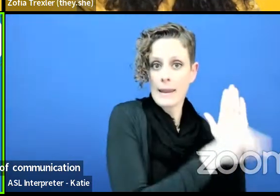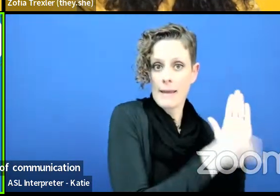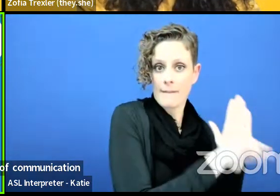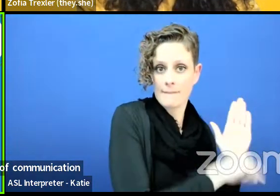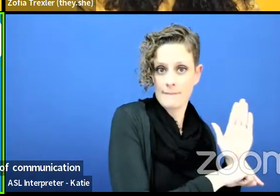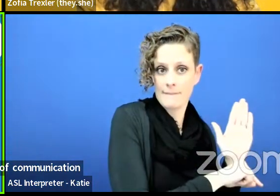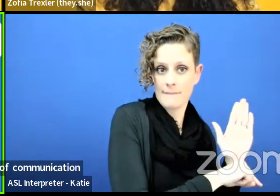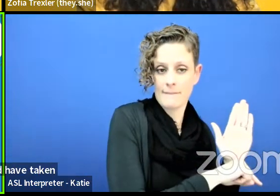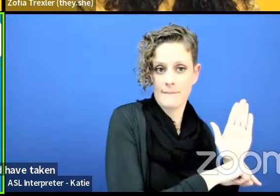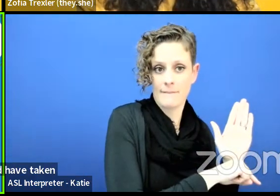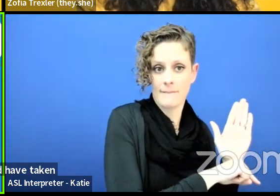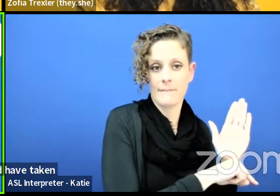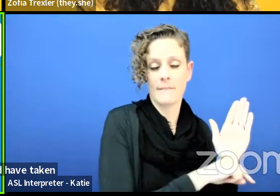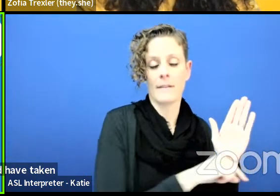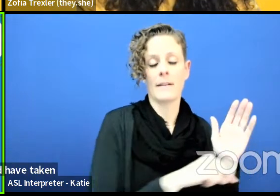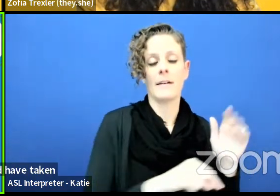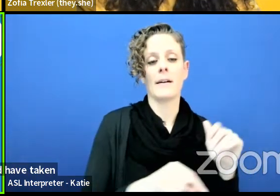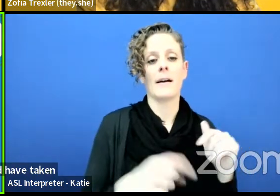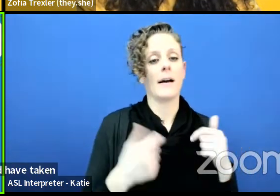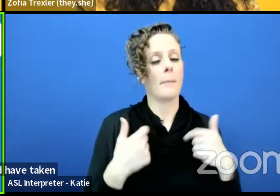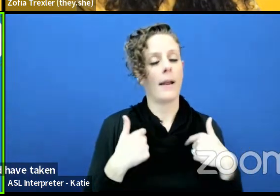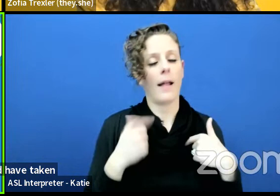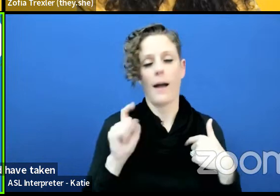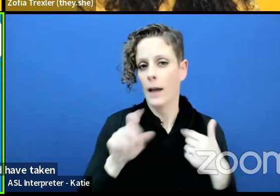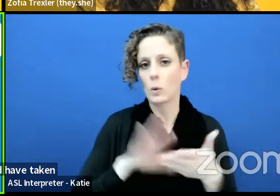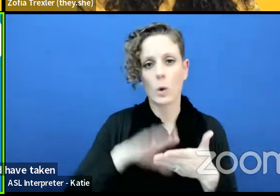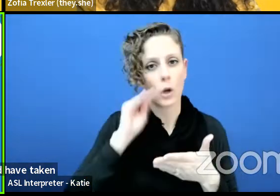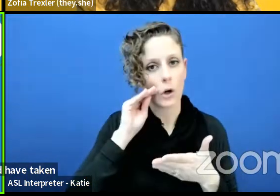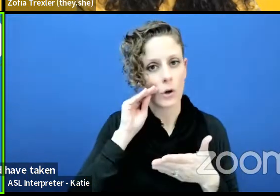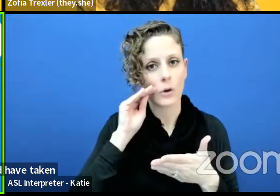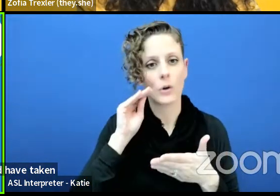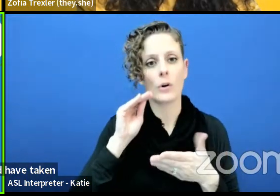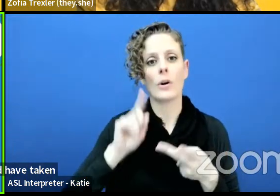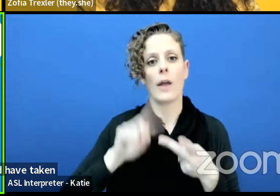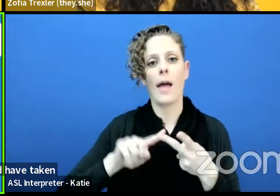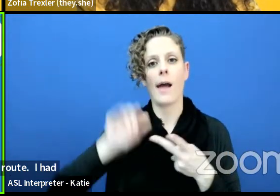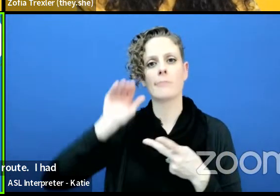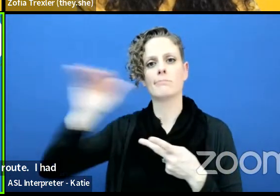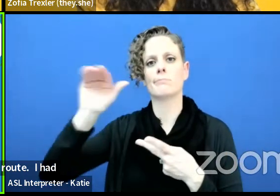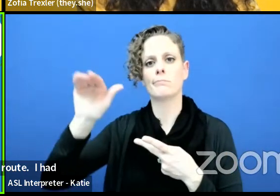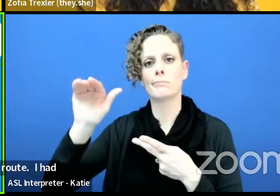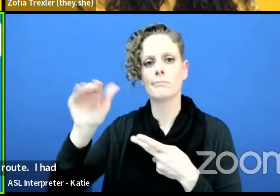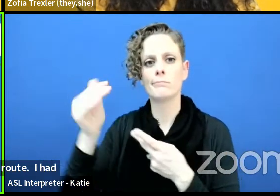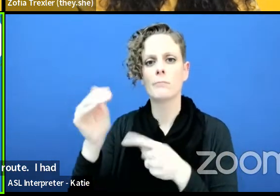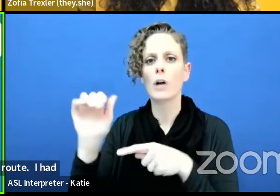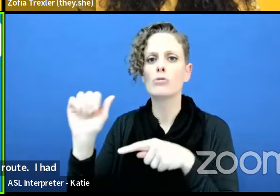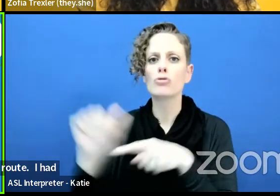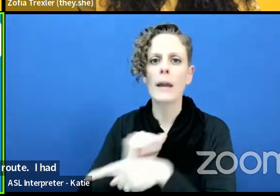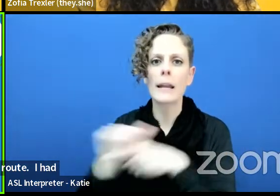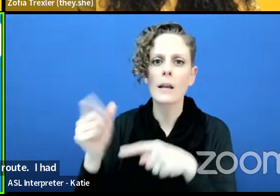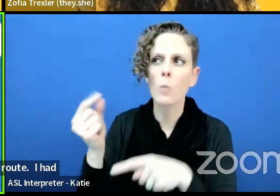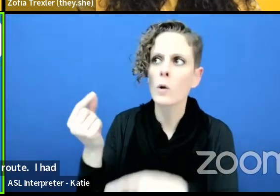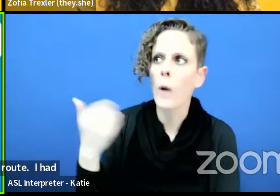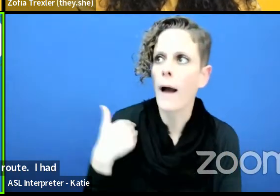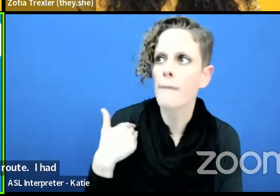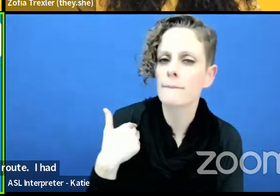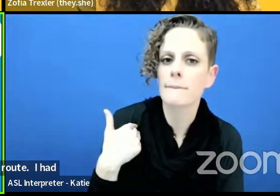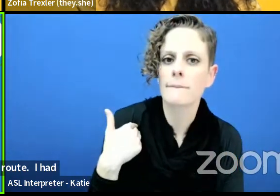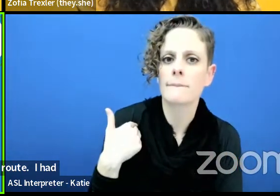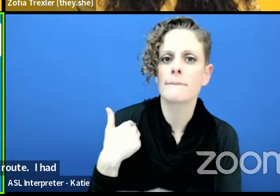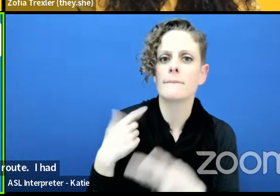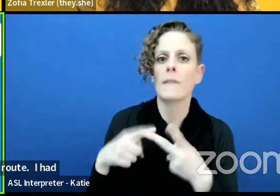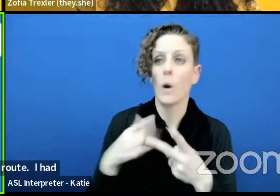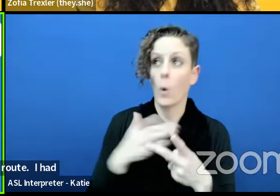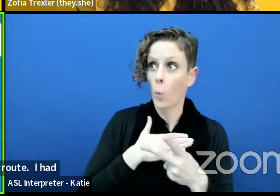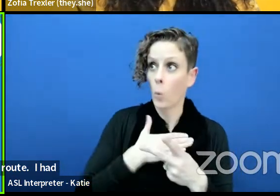I had to learn and ask what trainings I could get that's available. What trainings are y'all willing to bring